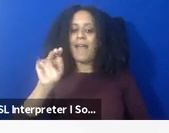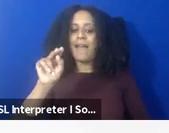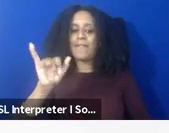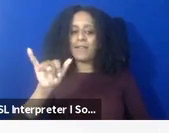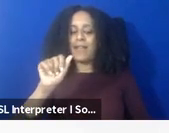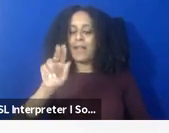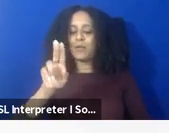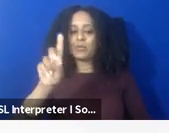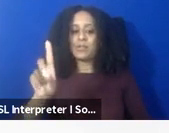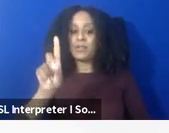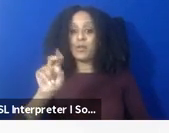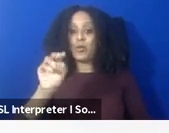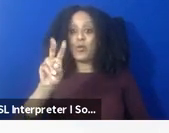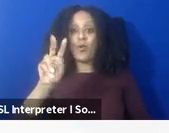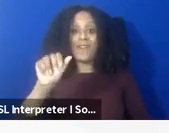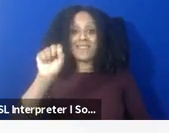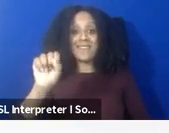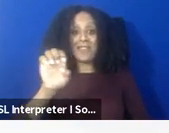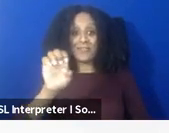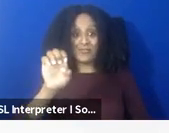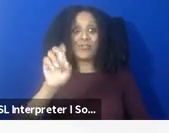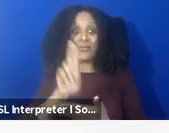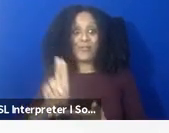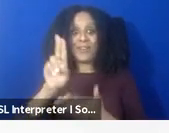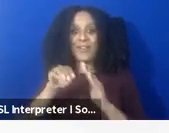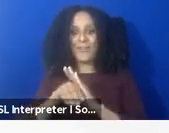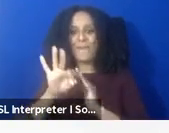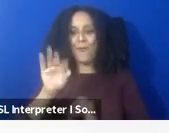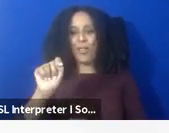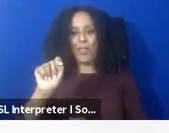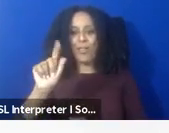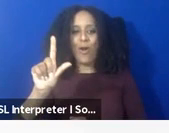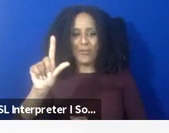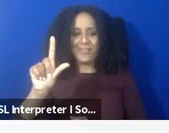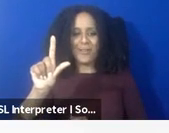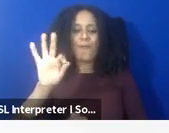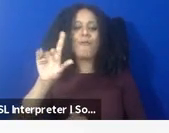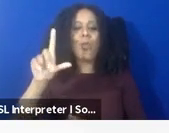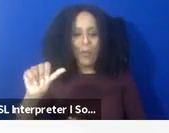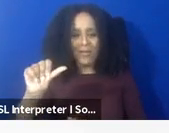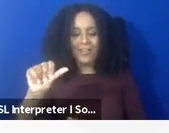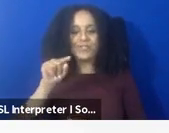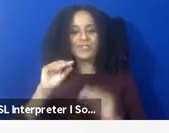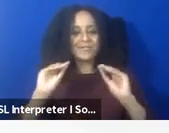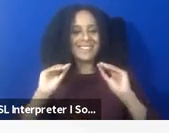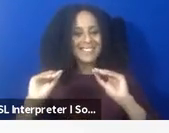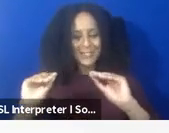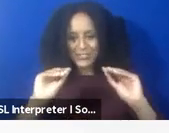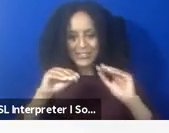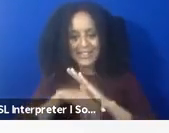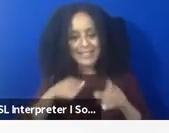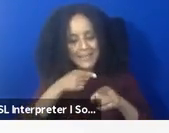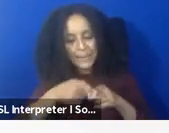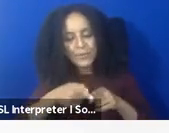at Nova Southeastern University in Fort Lauderdale, Florida. She teaches didactically and clinically in the specialty